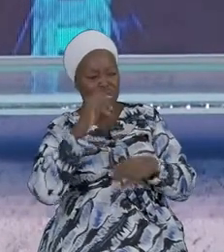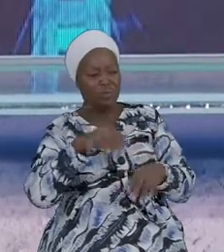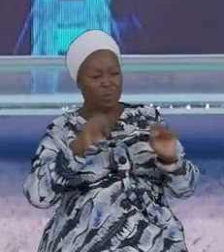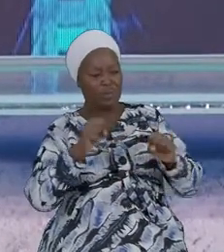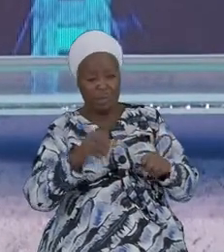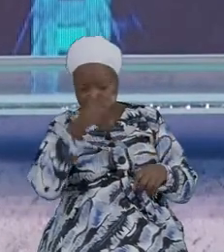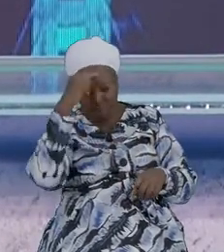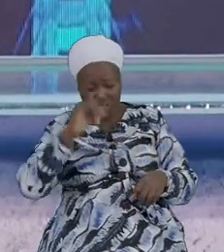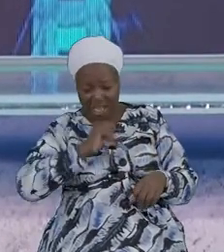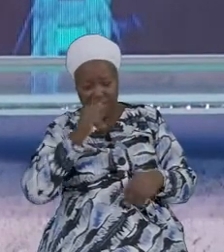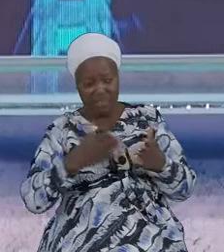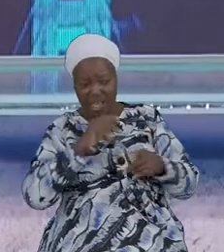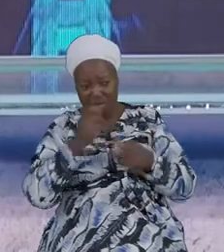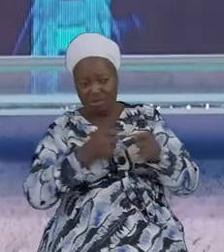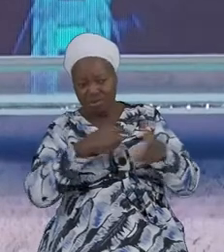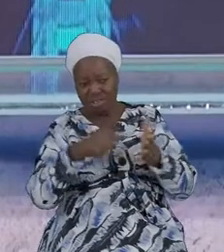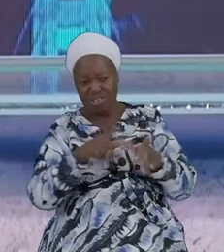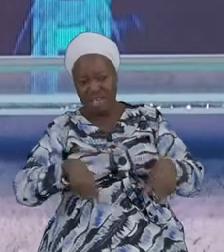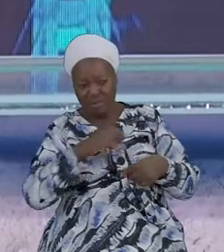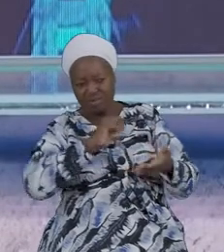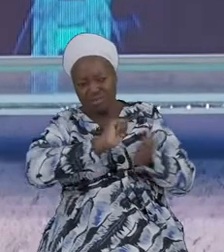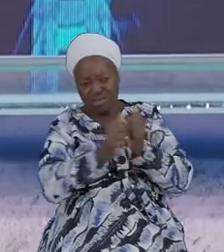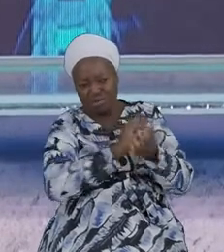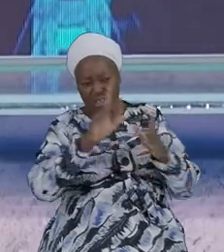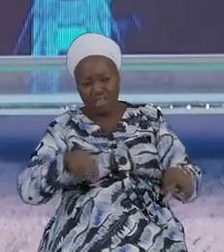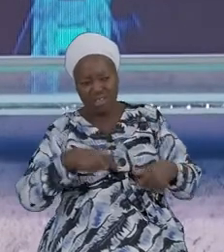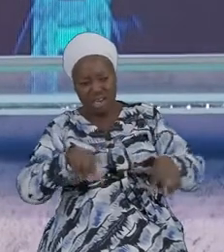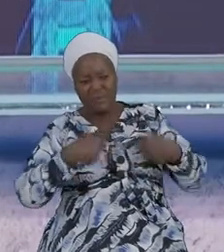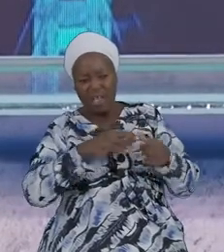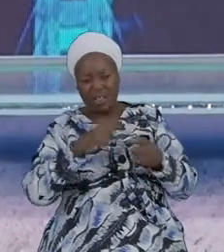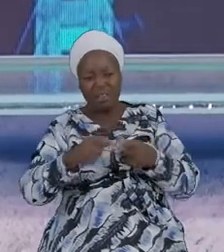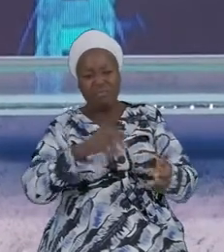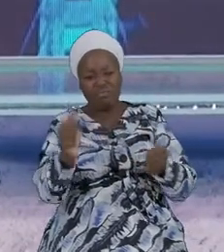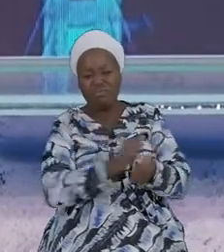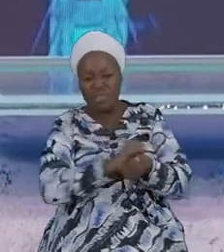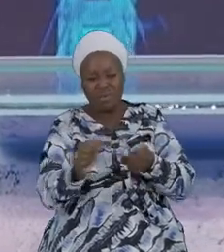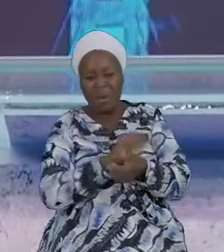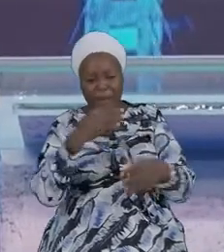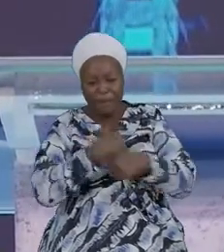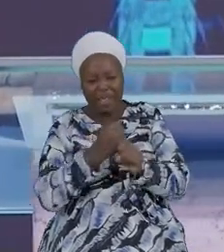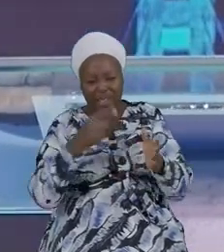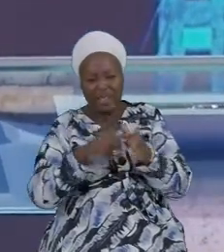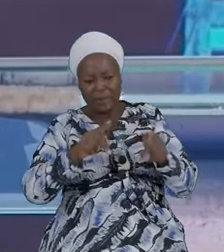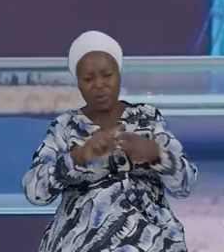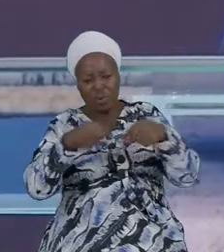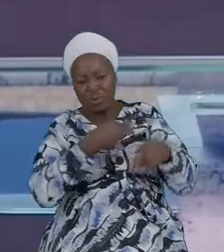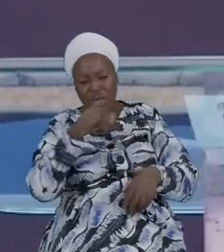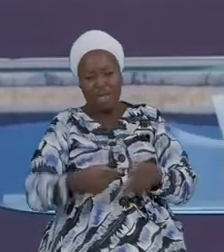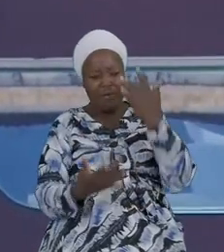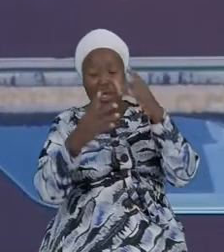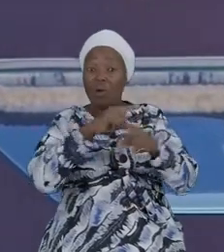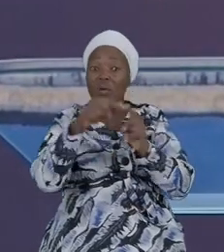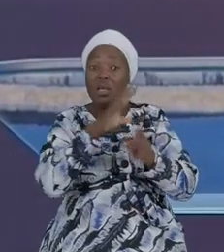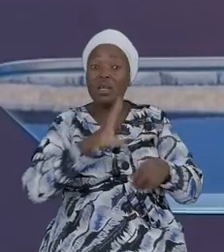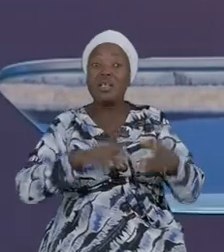this life. I'm going to ruin this life. I'm going to wreck this life. I'm going to destroy this life. When Christ